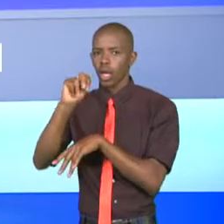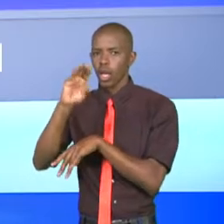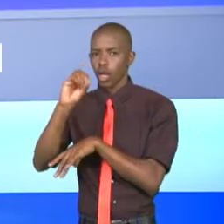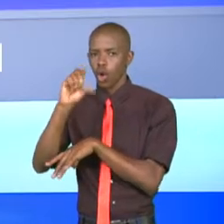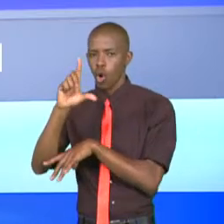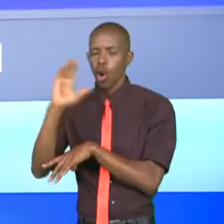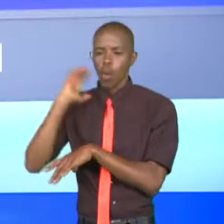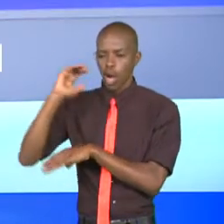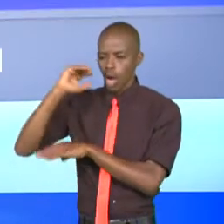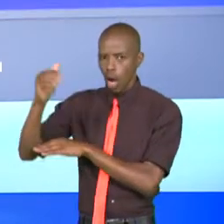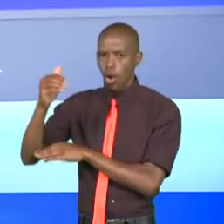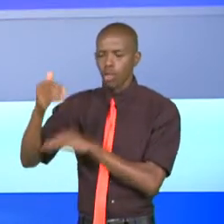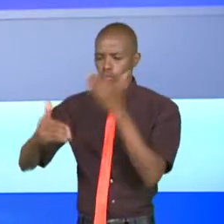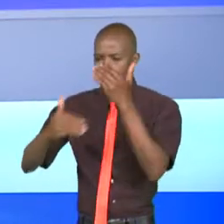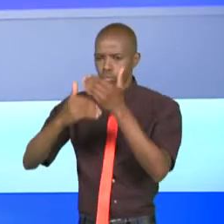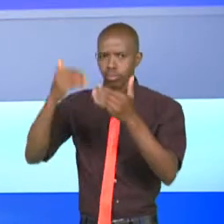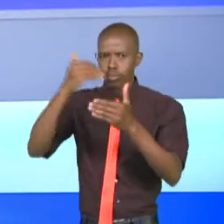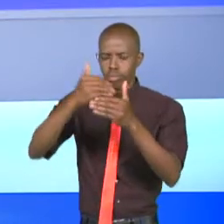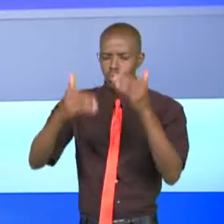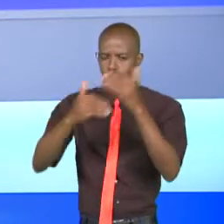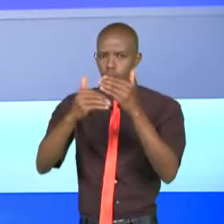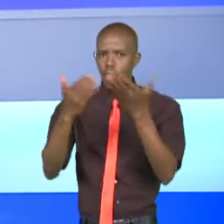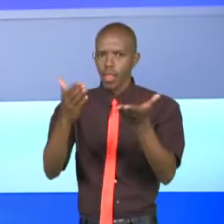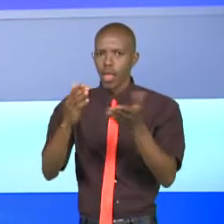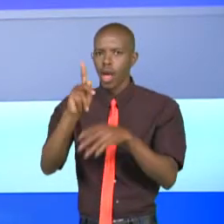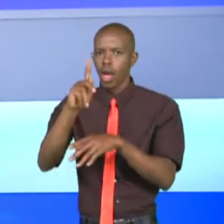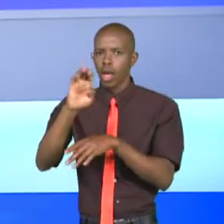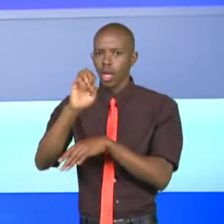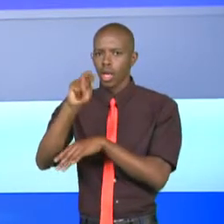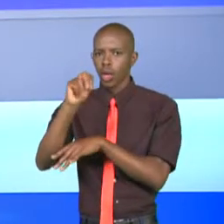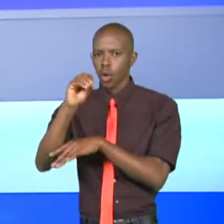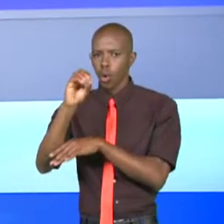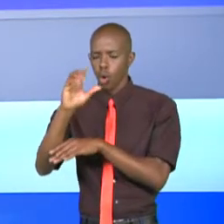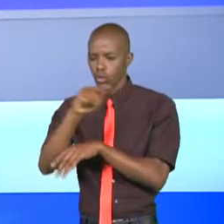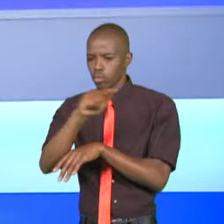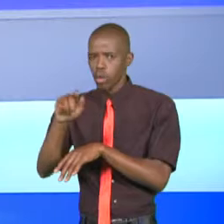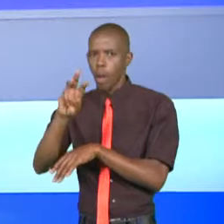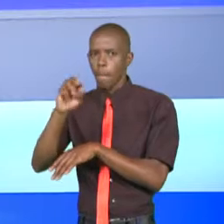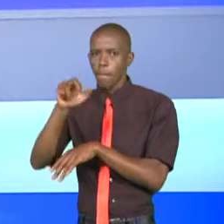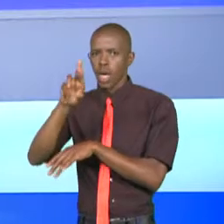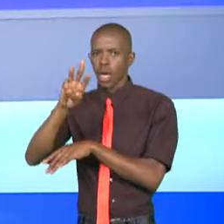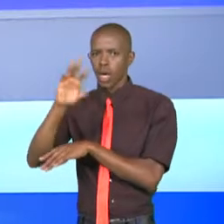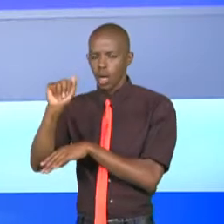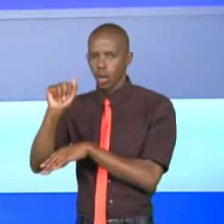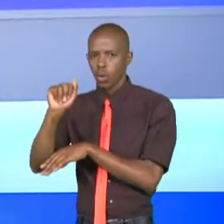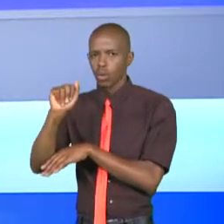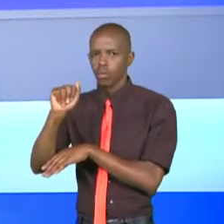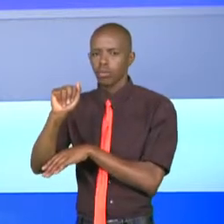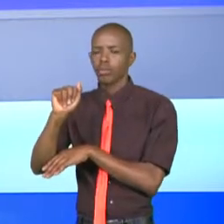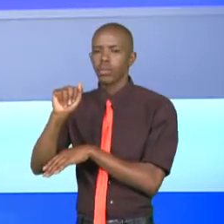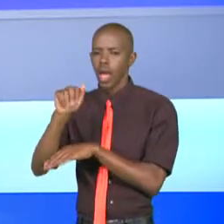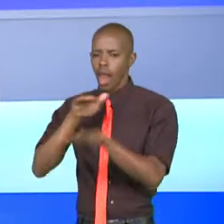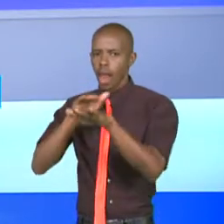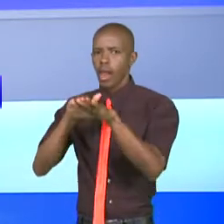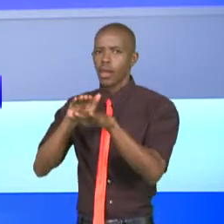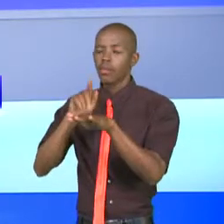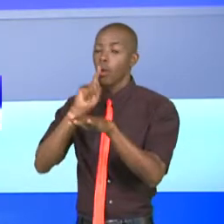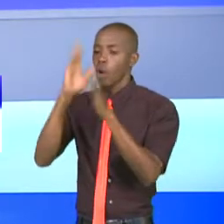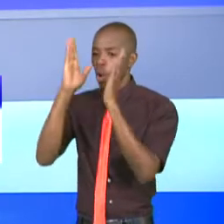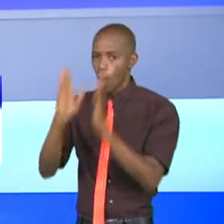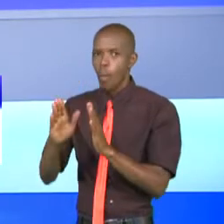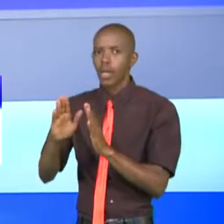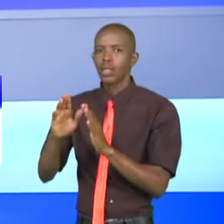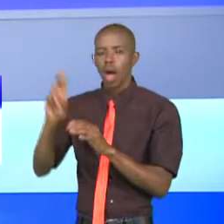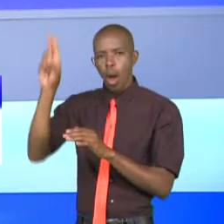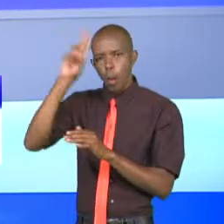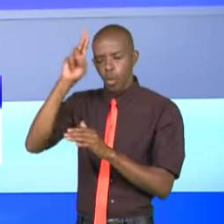County amid construction of a dual carriageway of Kenol-Marwa Highway. According to Mikuyu Traffic Commander Solomon Jaguna, traffic police officers